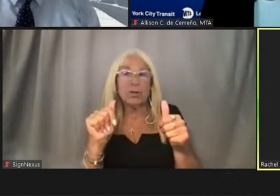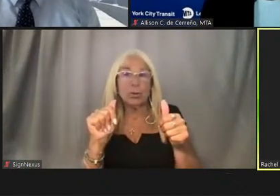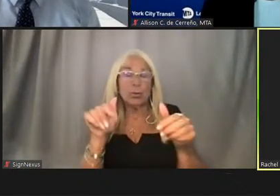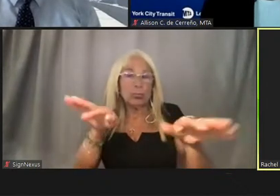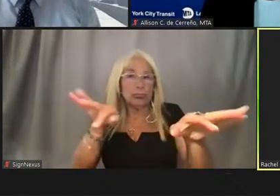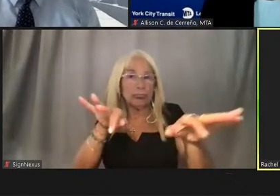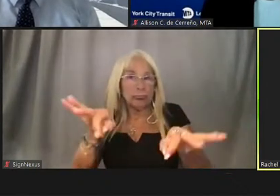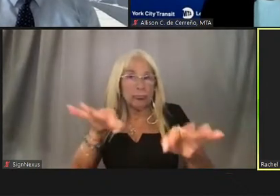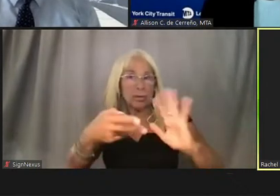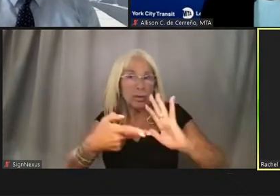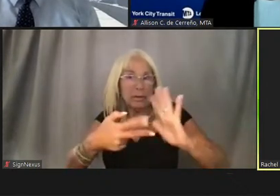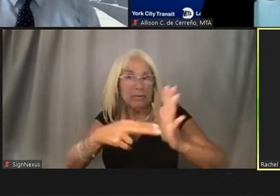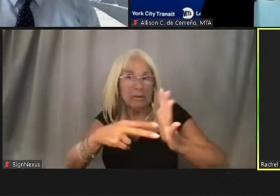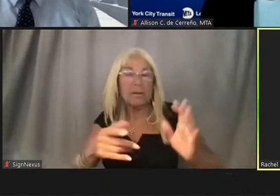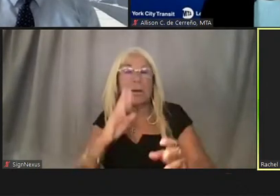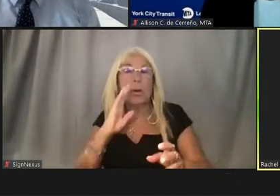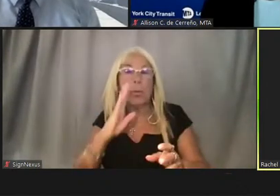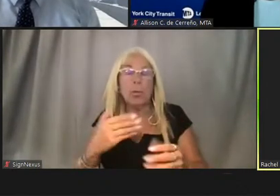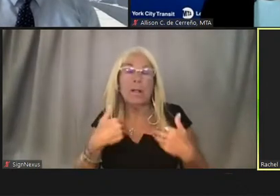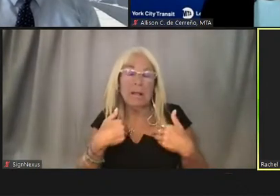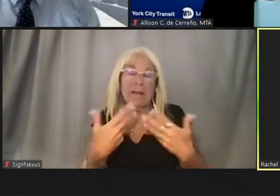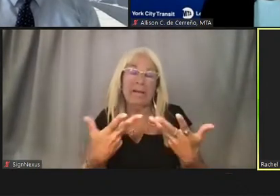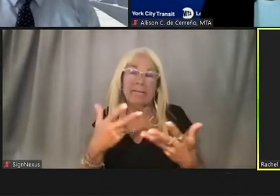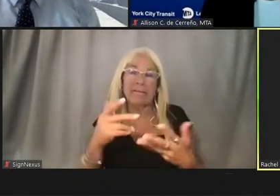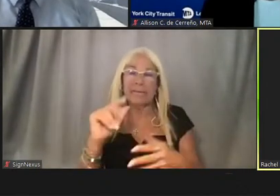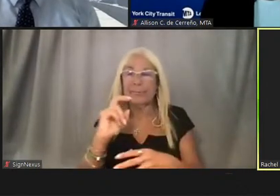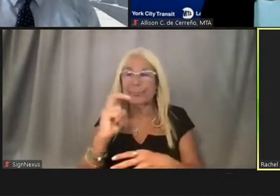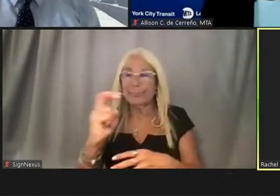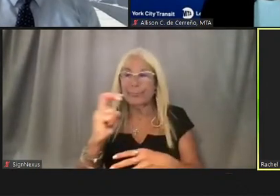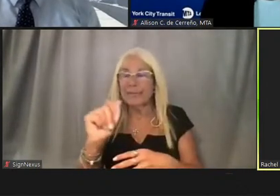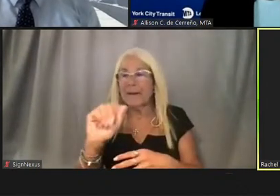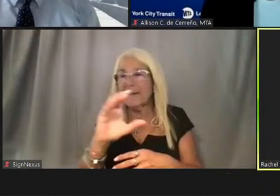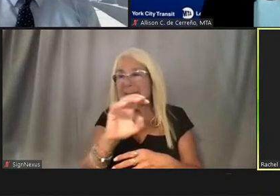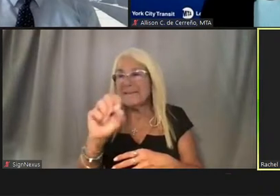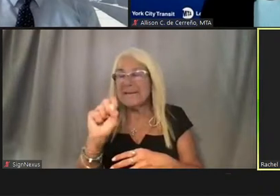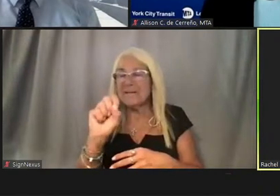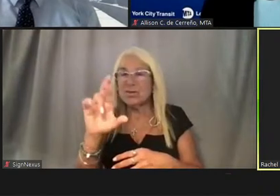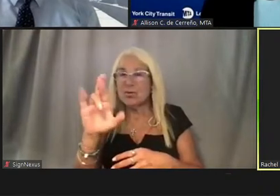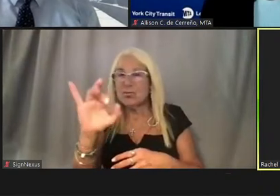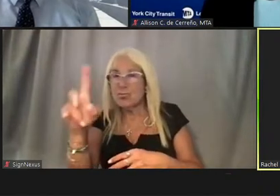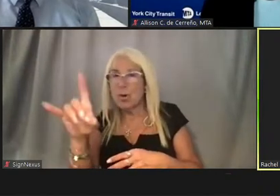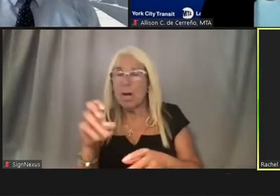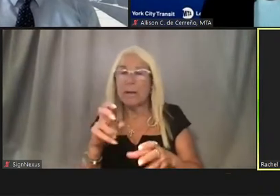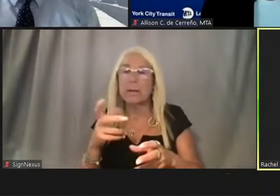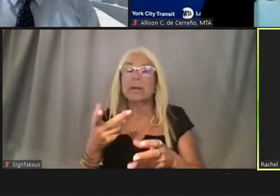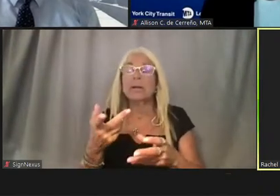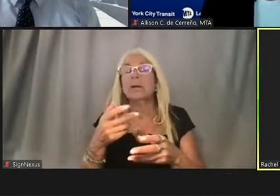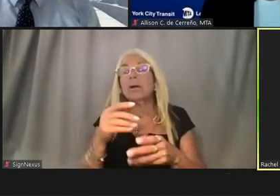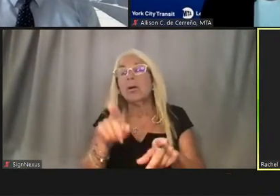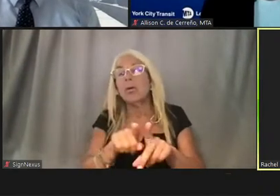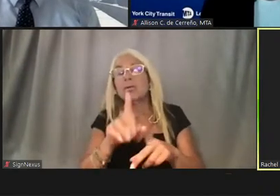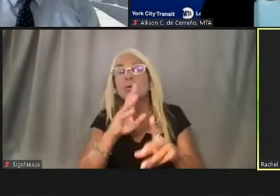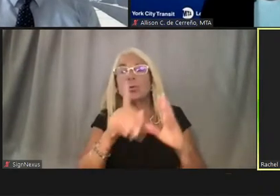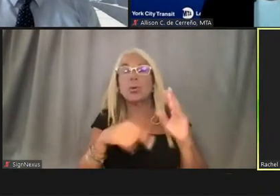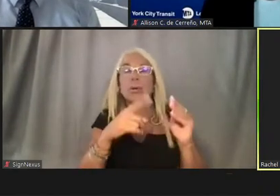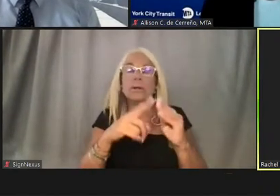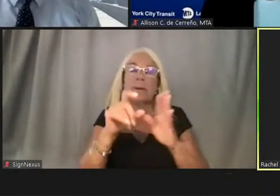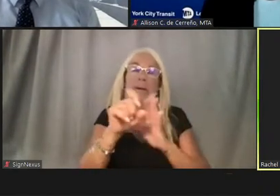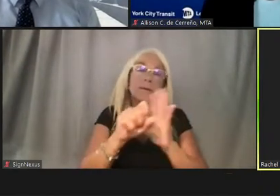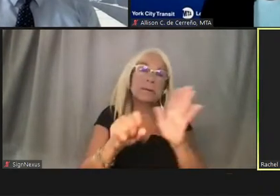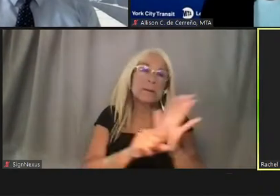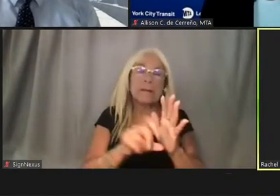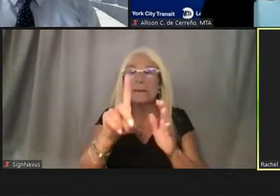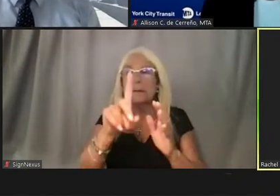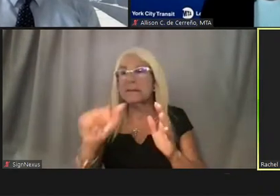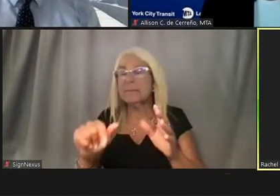mean obviously it's going to be an accessorized but there were also a couple of footnotes and places where they talked about state disability license plates